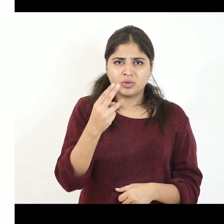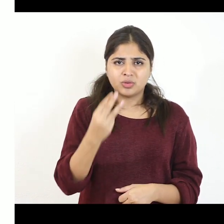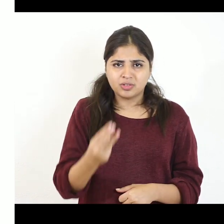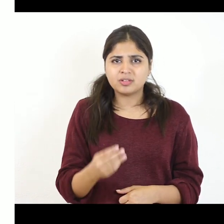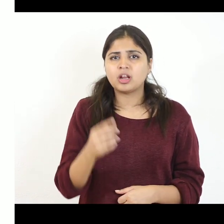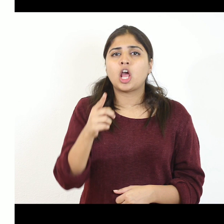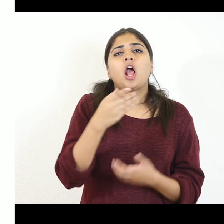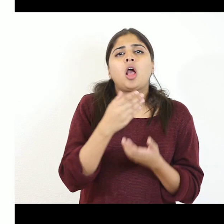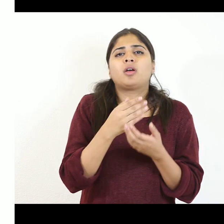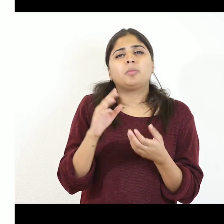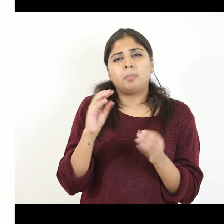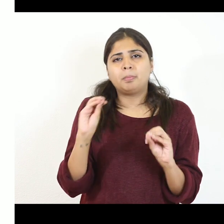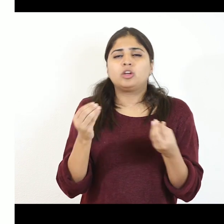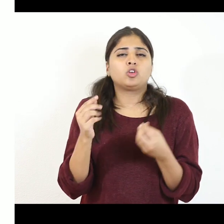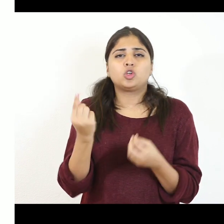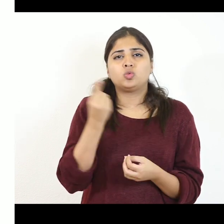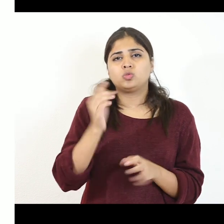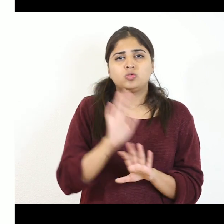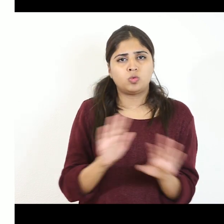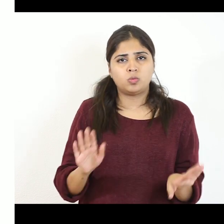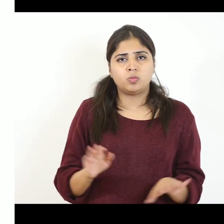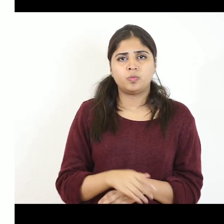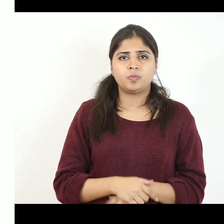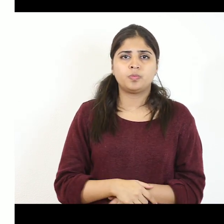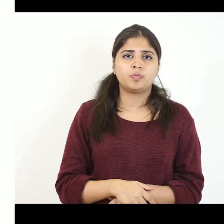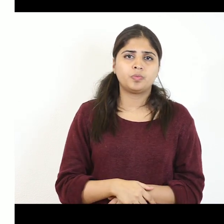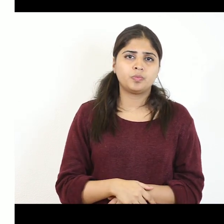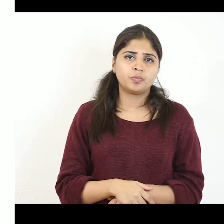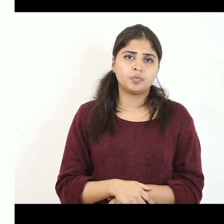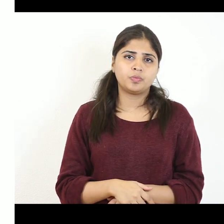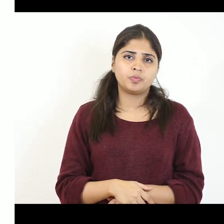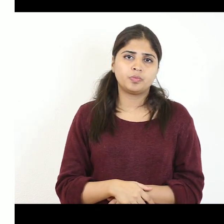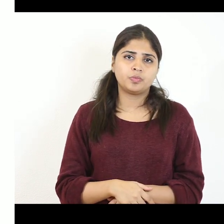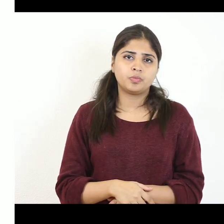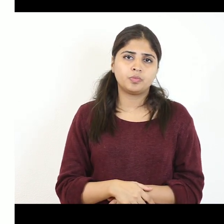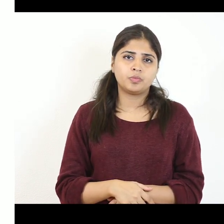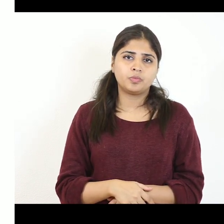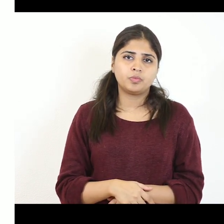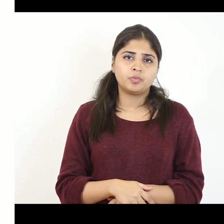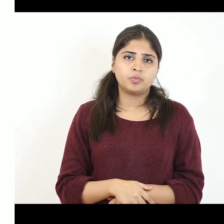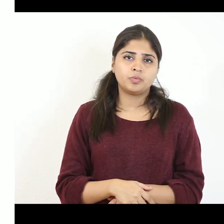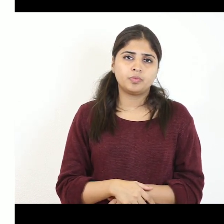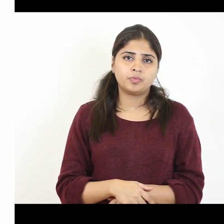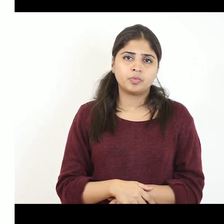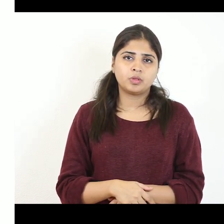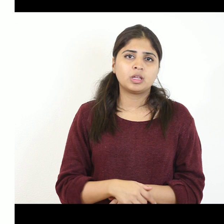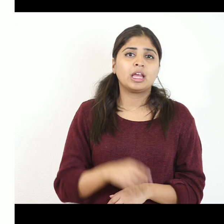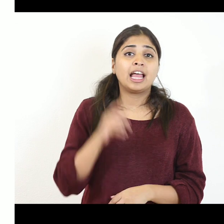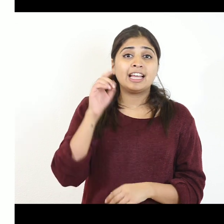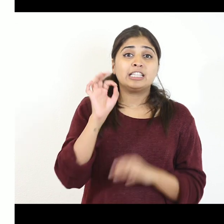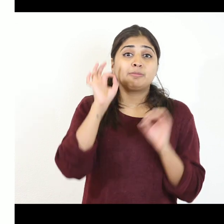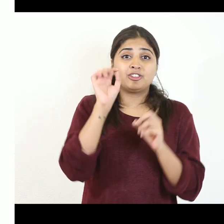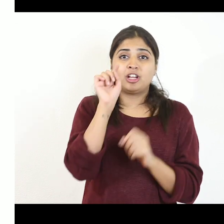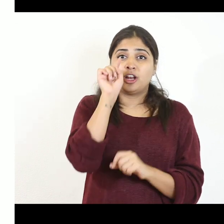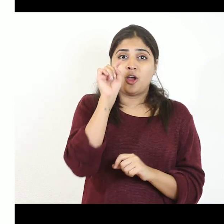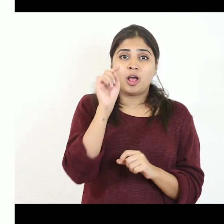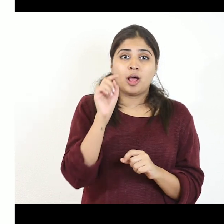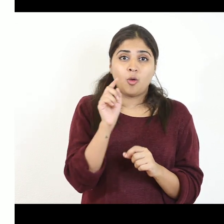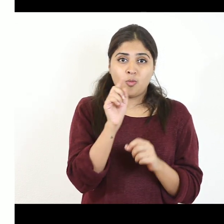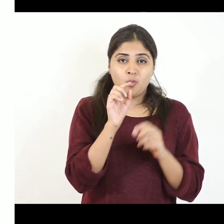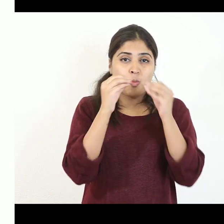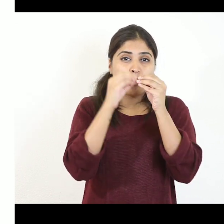4. Avoid special effects like bold, italics or underline.